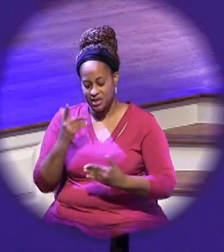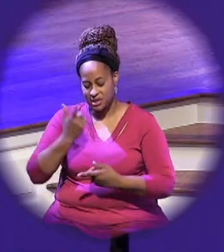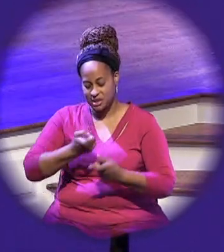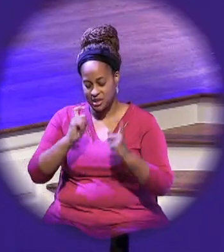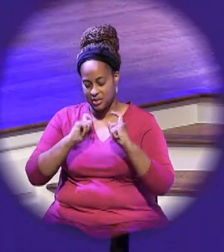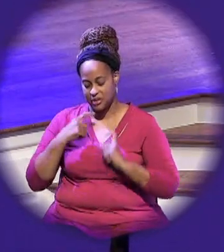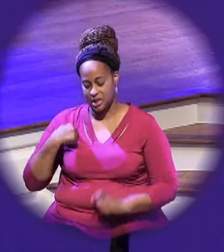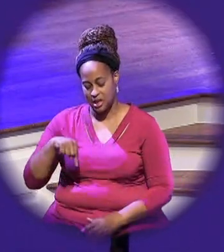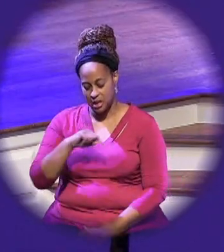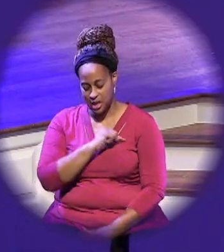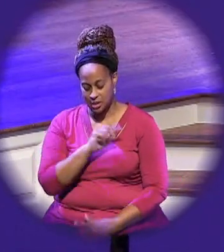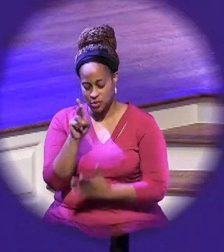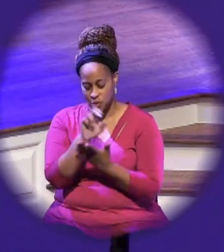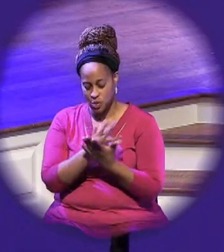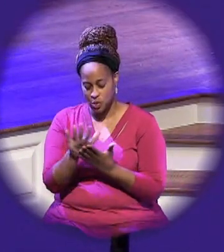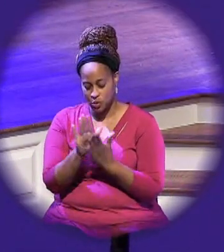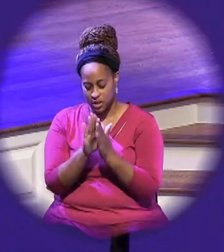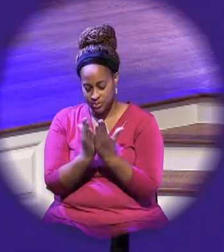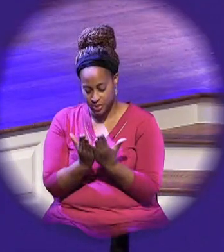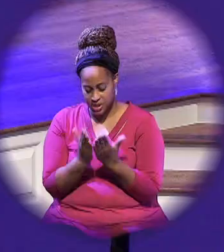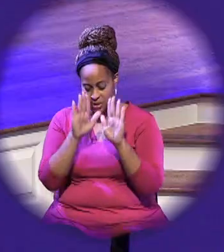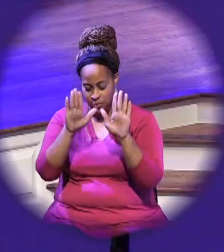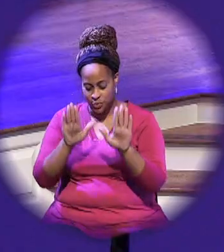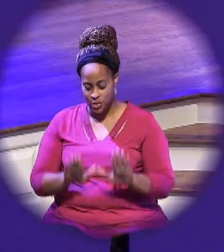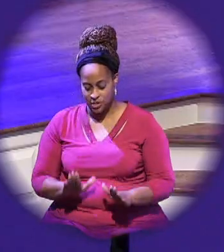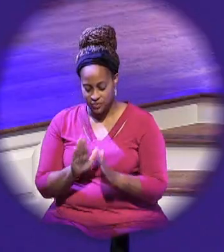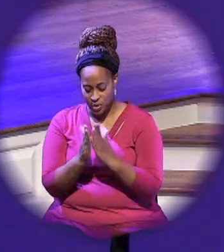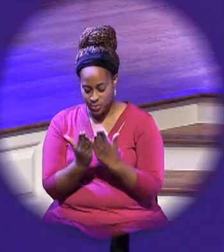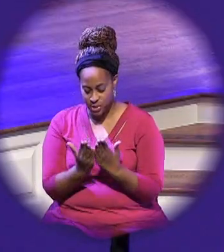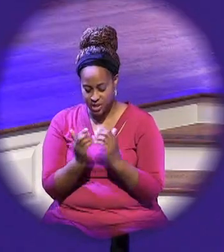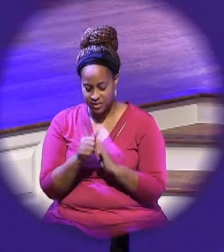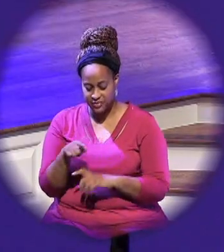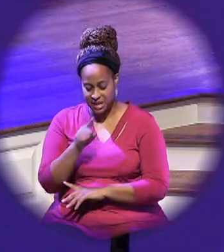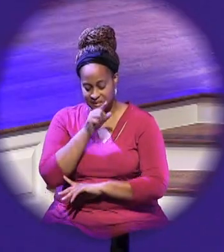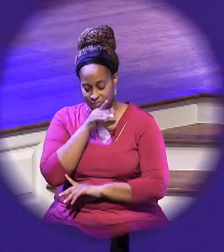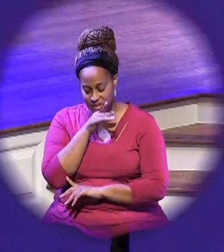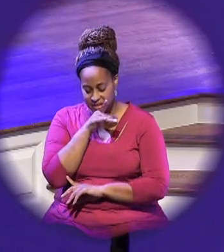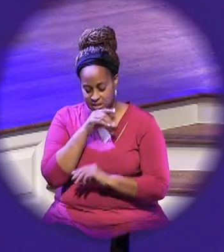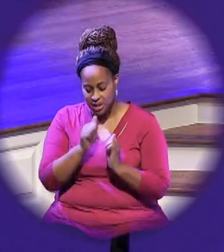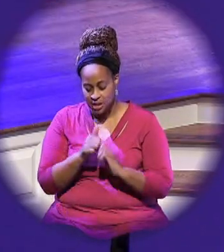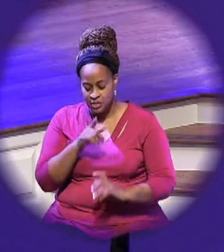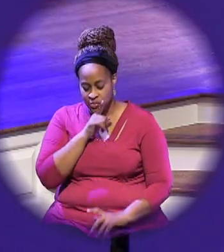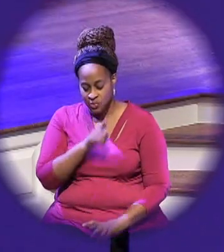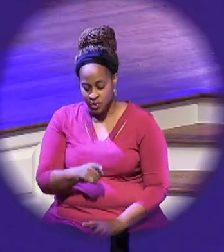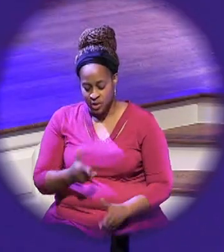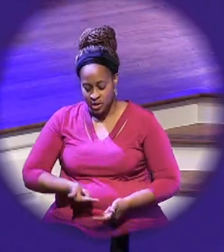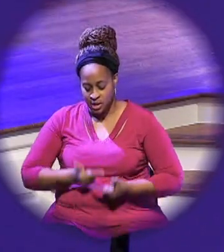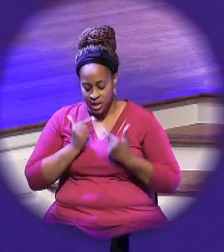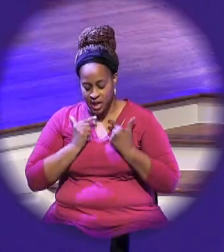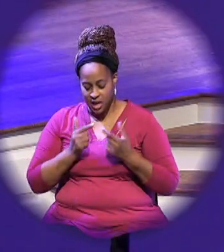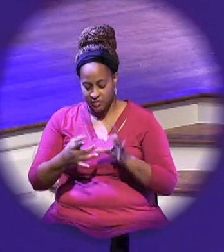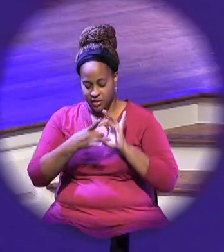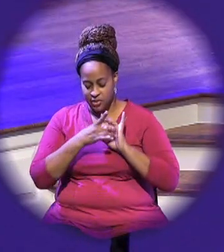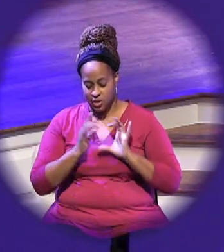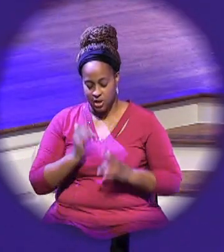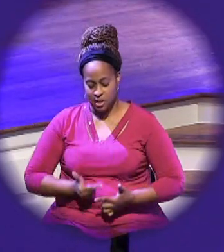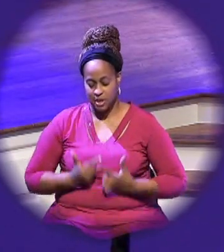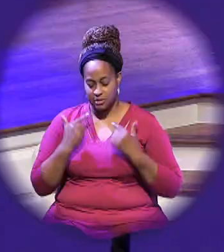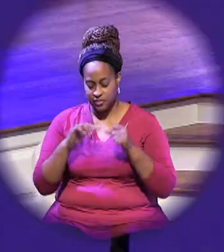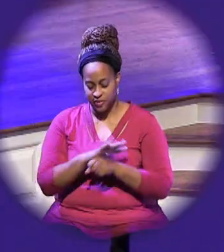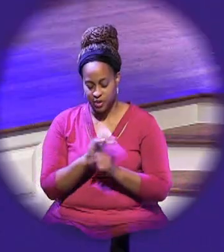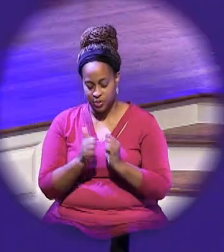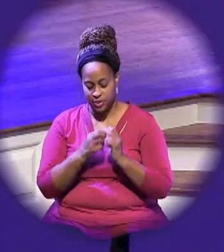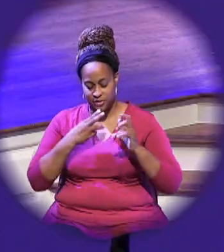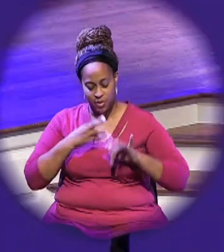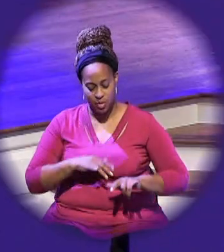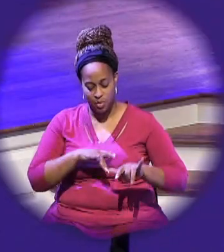us a holy book, a wonderful book, but a book that speaks to real life. Lord, our lives are filled with